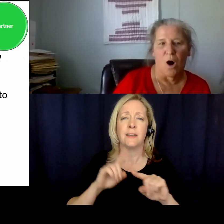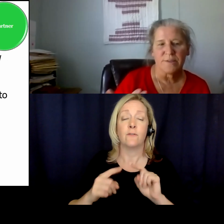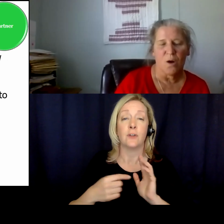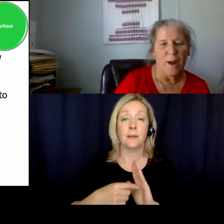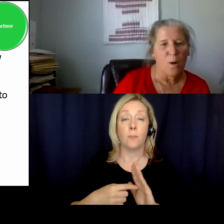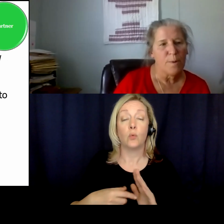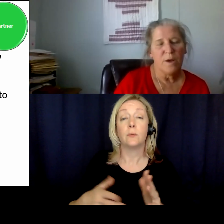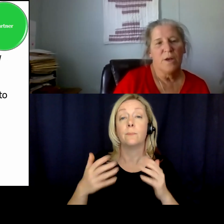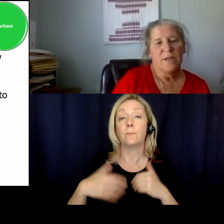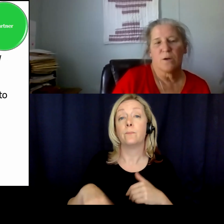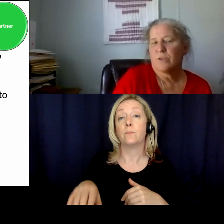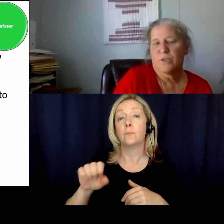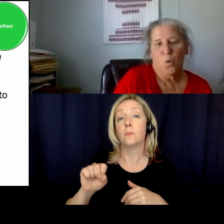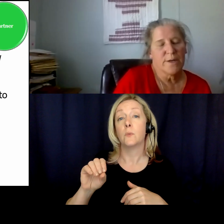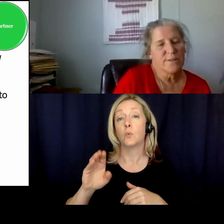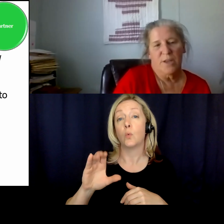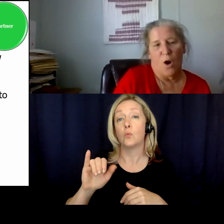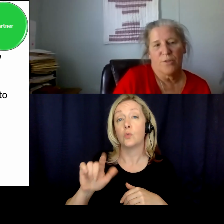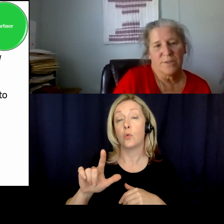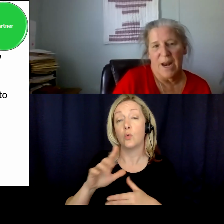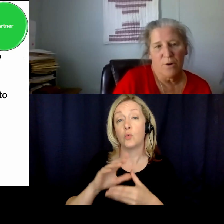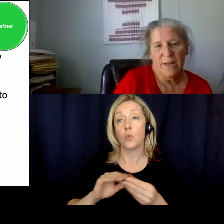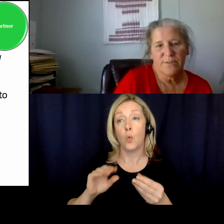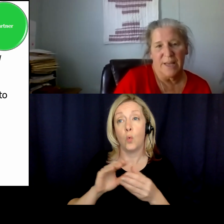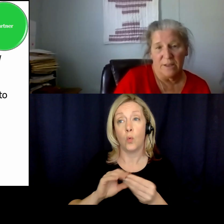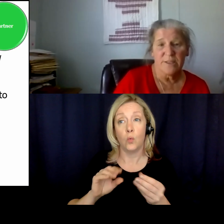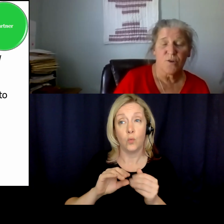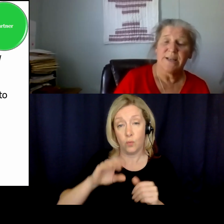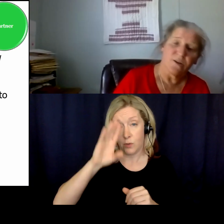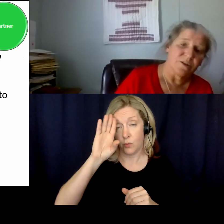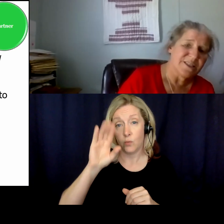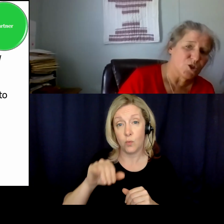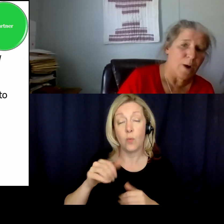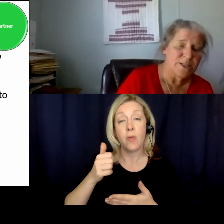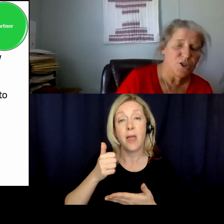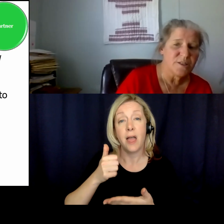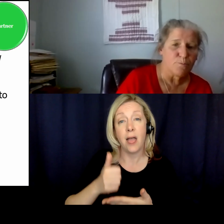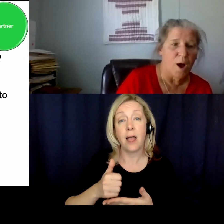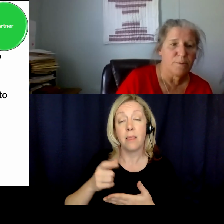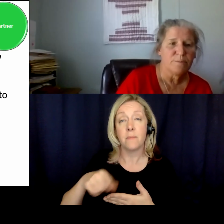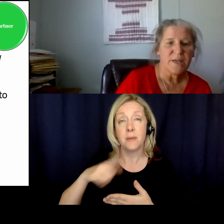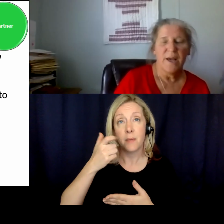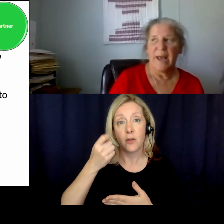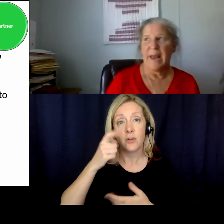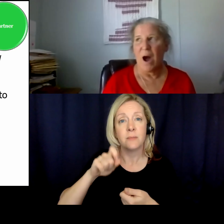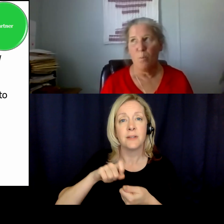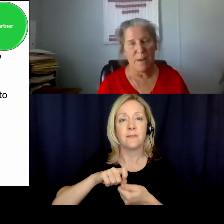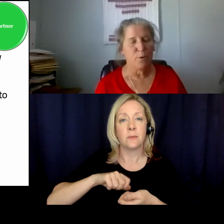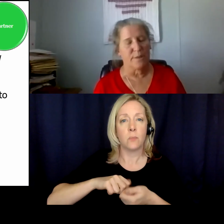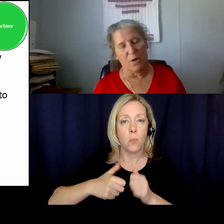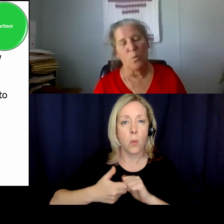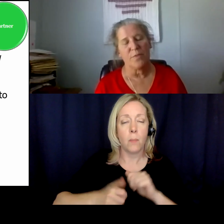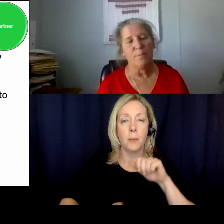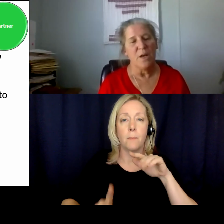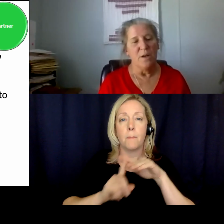stories also help. Social stories are those narratives to illustrate certain situations and problems and how